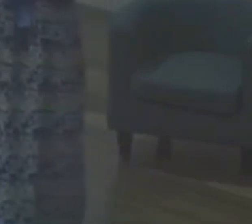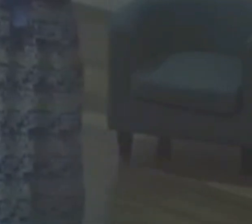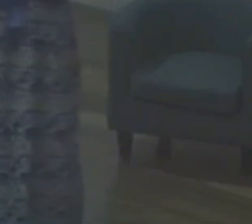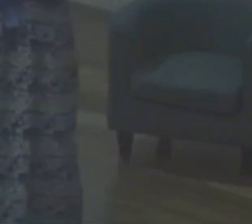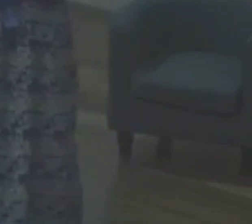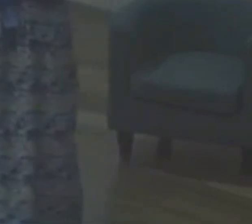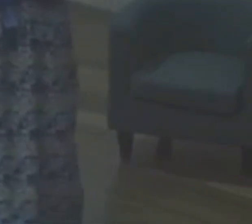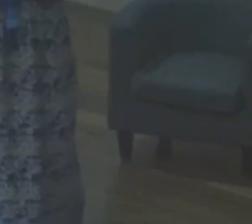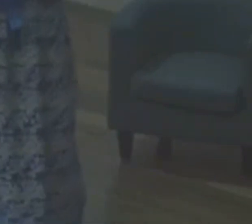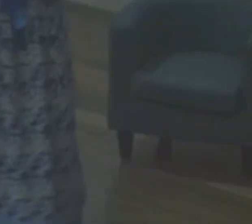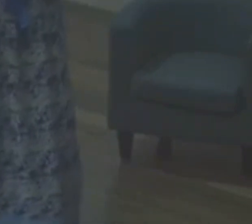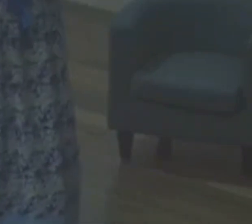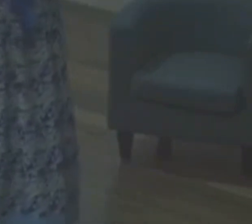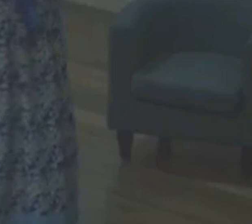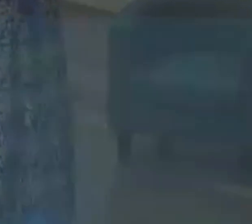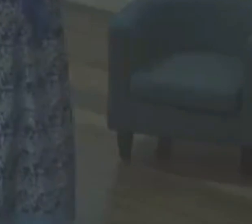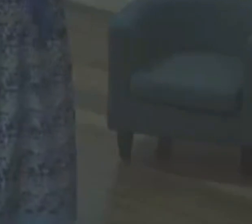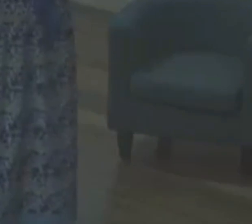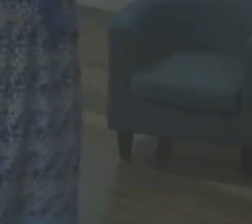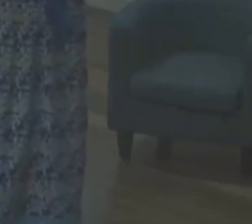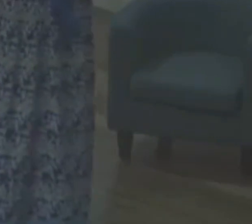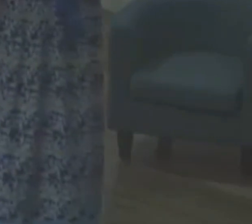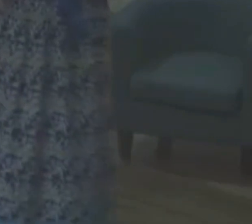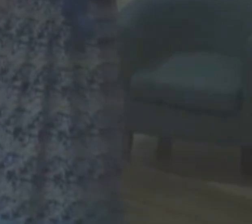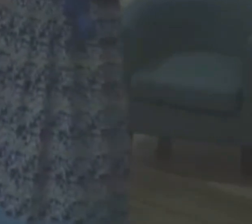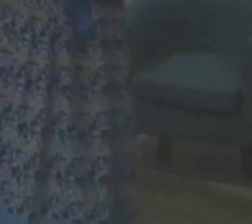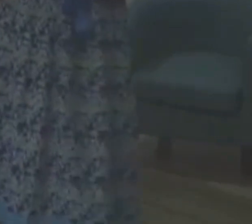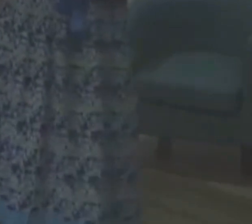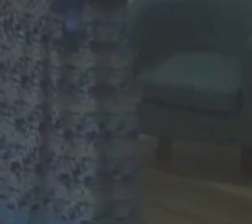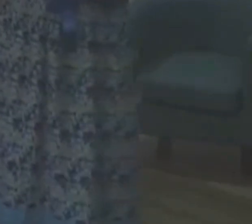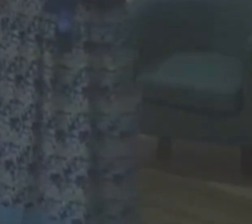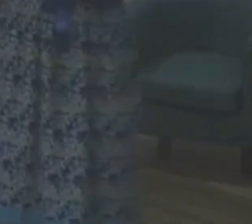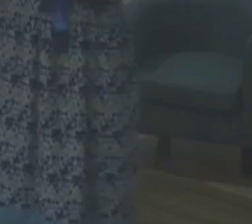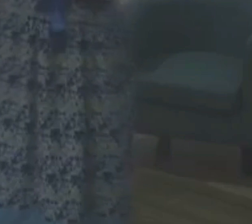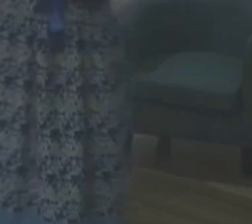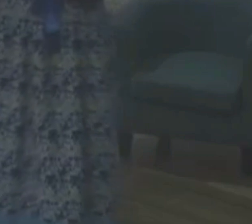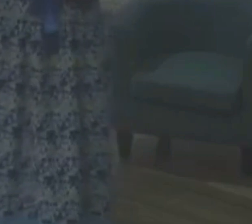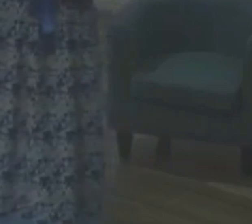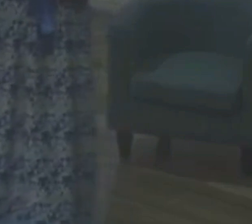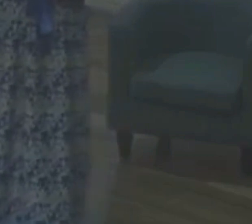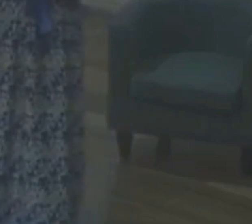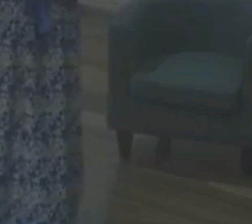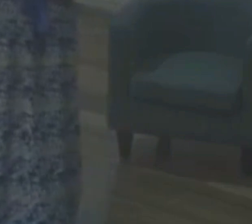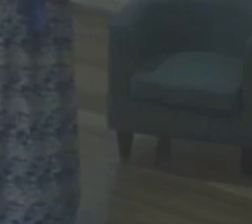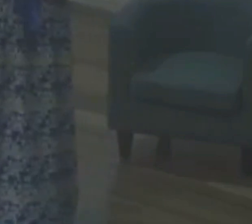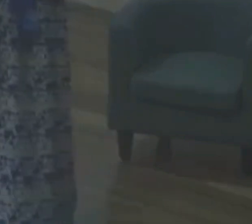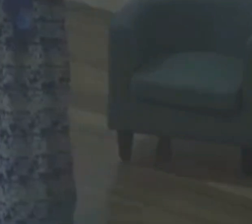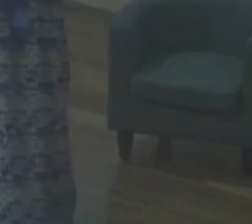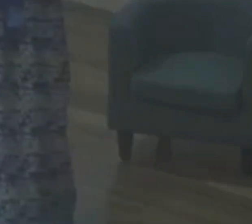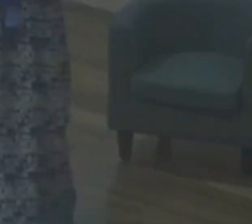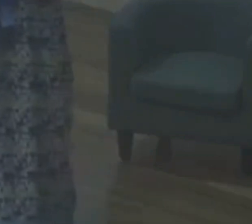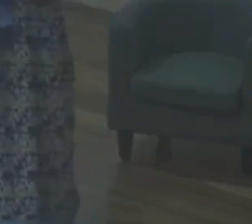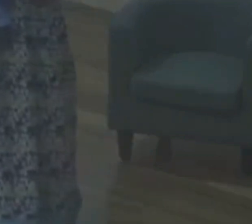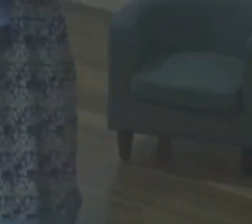toxicity of loneliness. I think the US Surgeon General published a very long report that we all appreciated when they looked